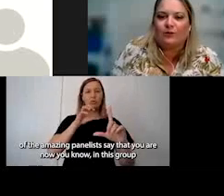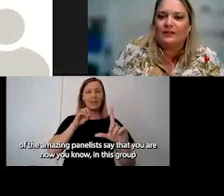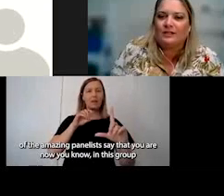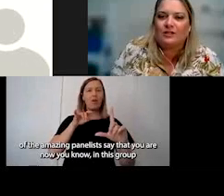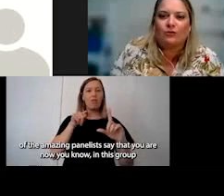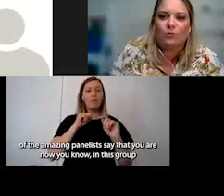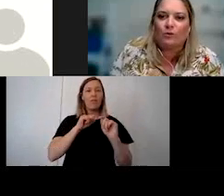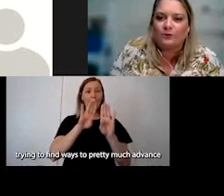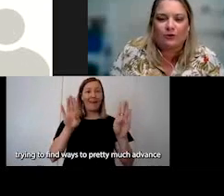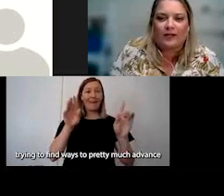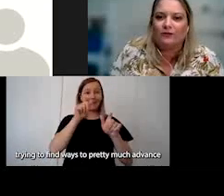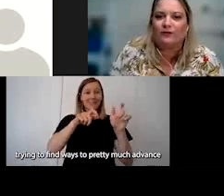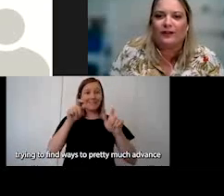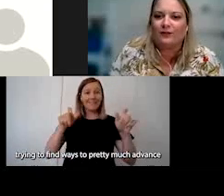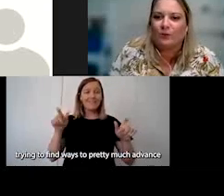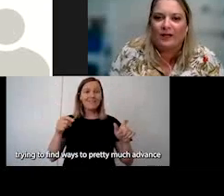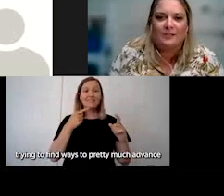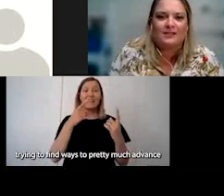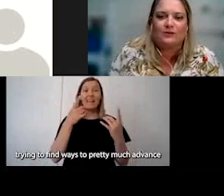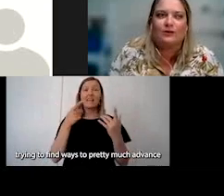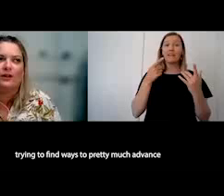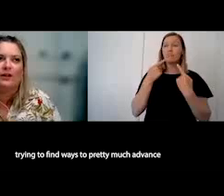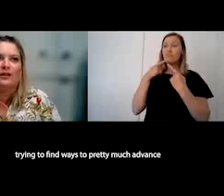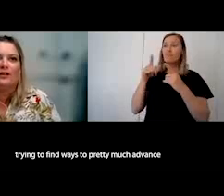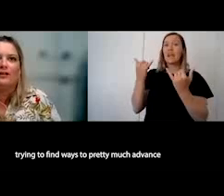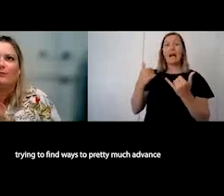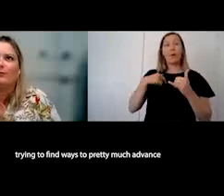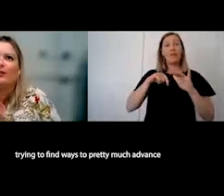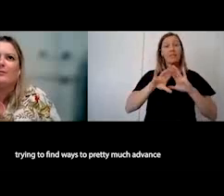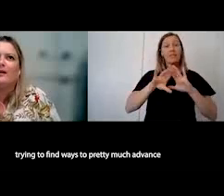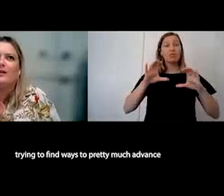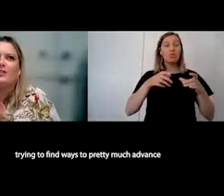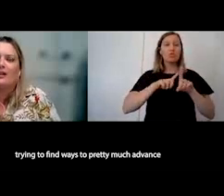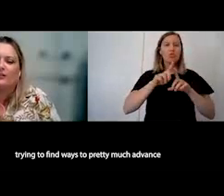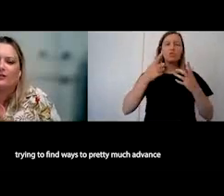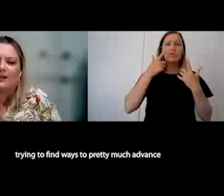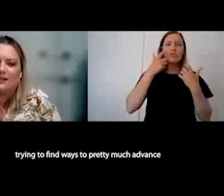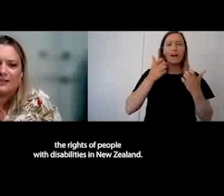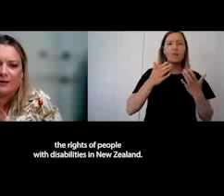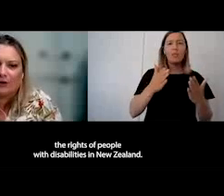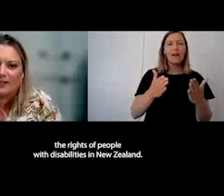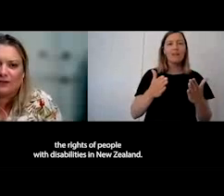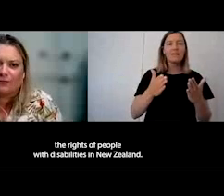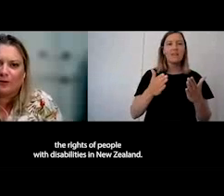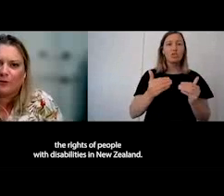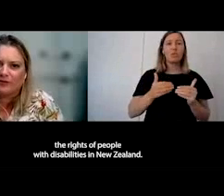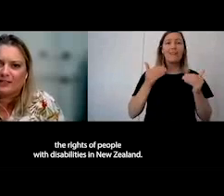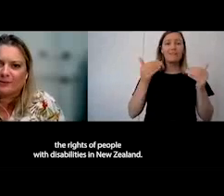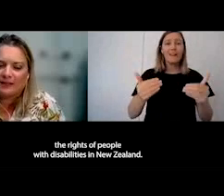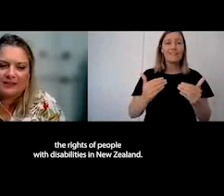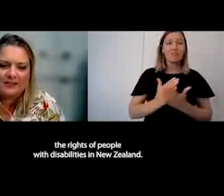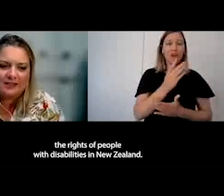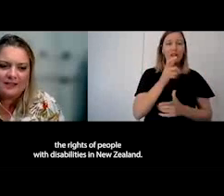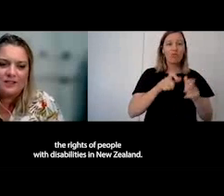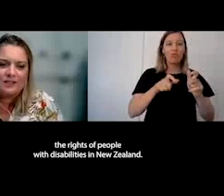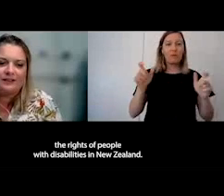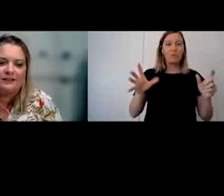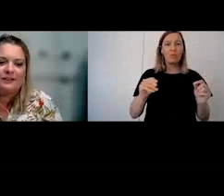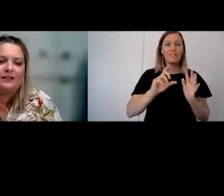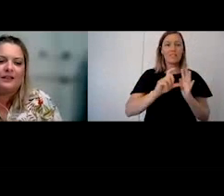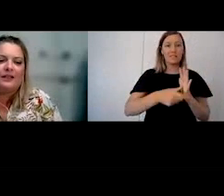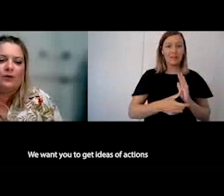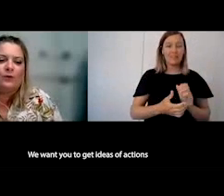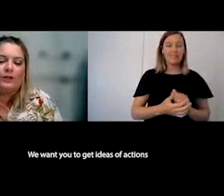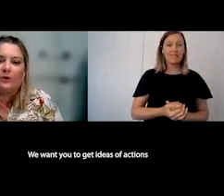you know, in this group trying to find ways to pretty much advance the rights of people with disabilities in New